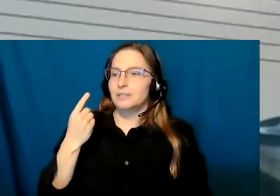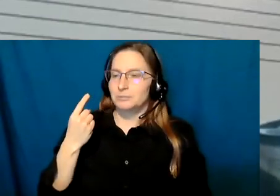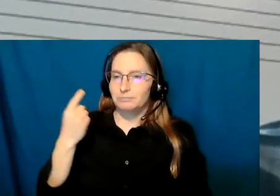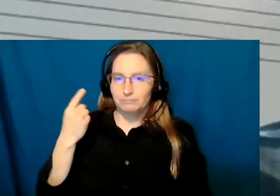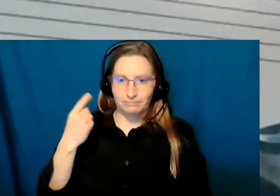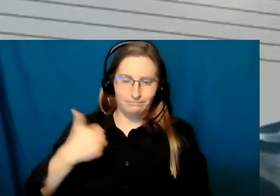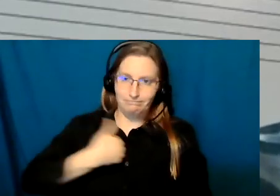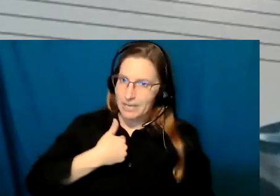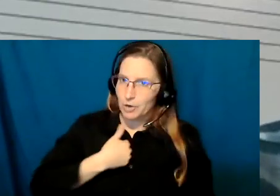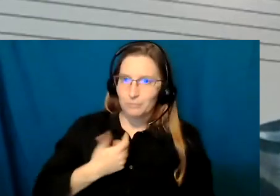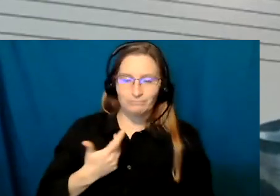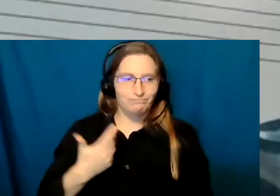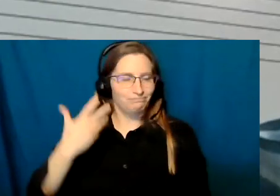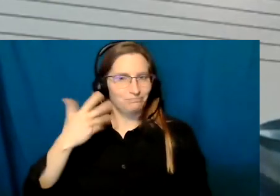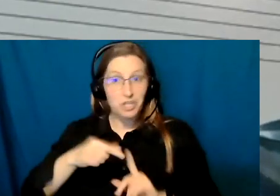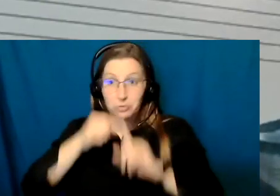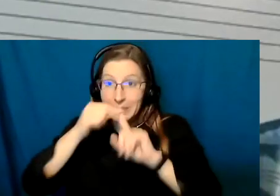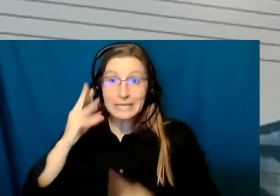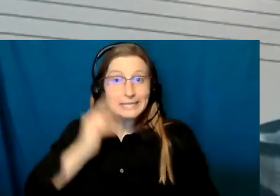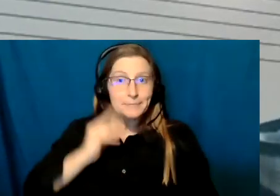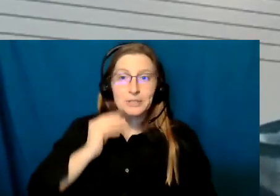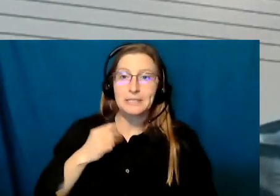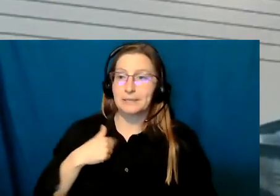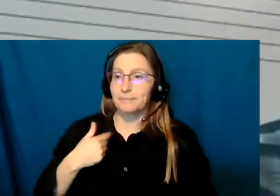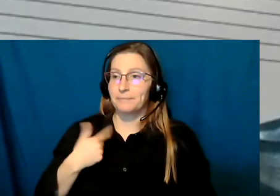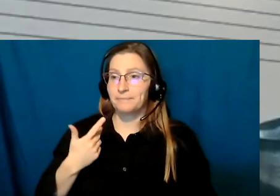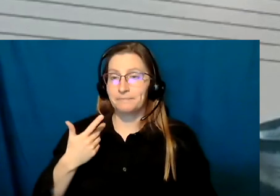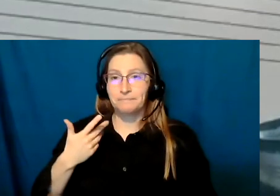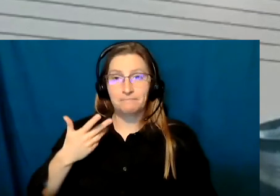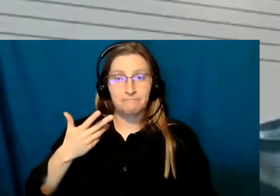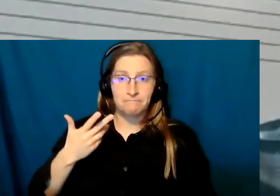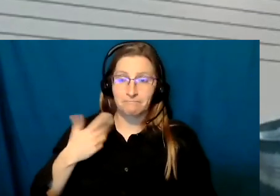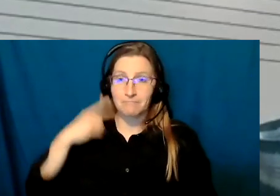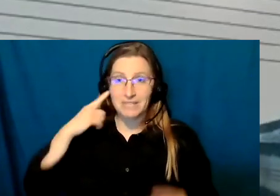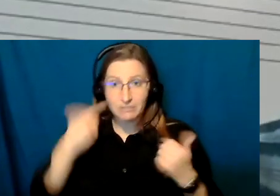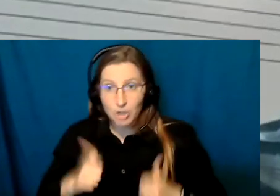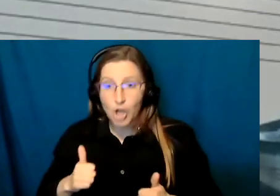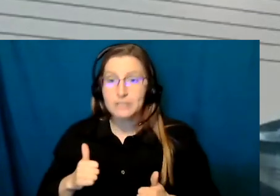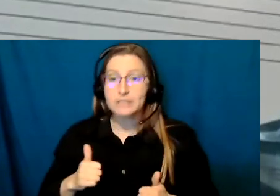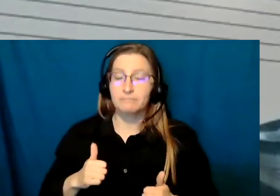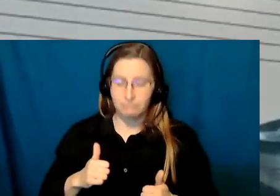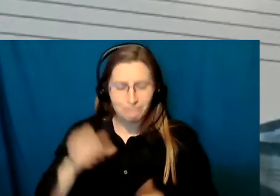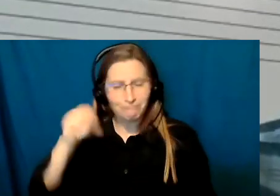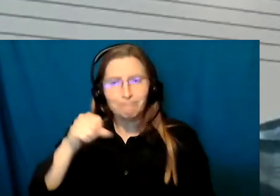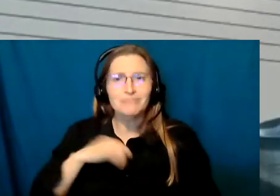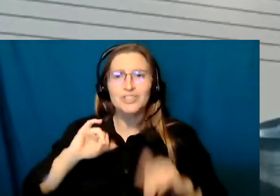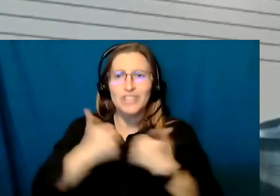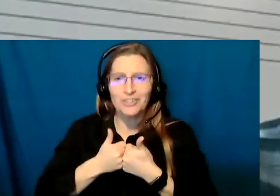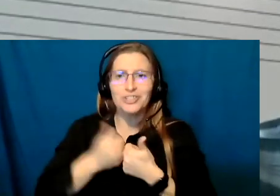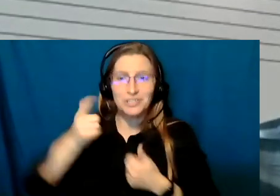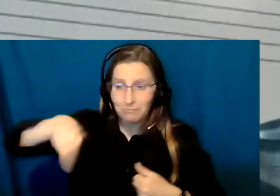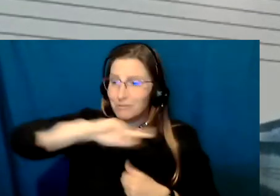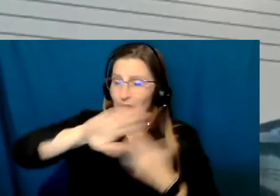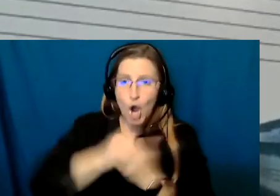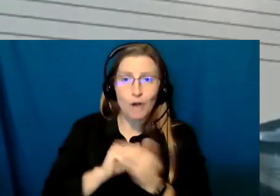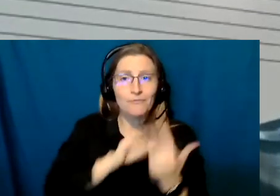my own unique experiences as a partially deaf person. There are challenges that we all face,